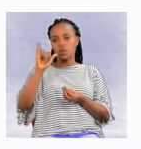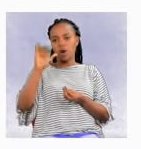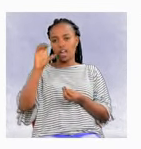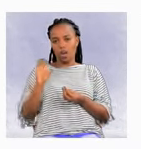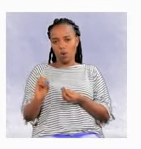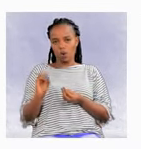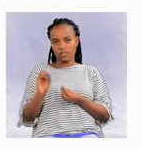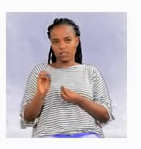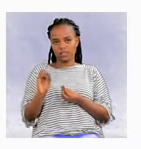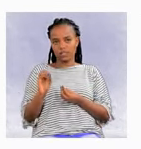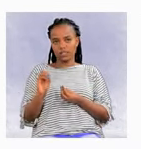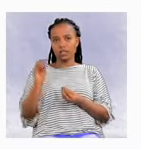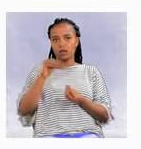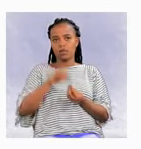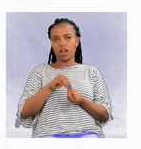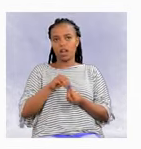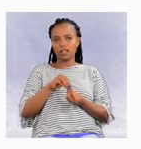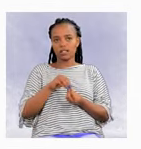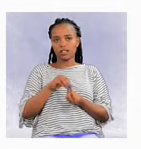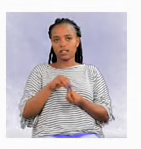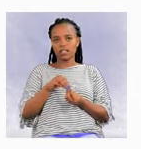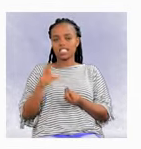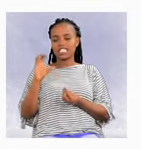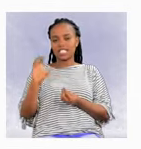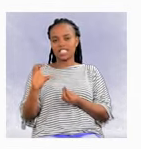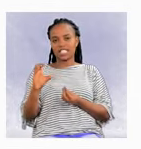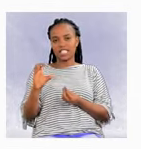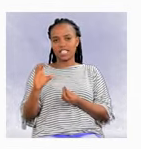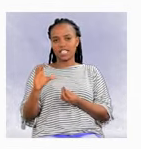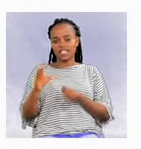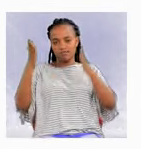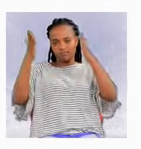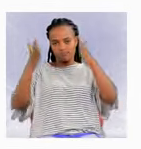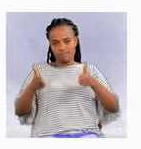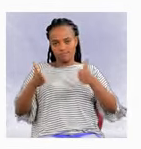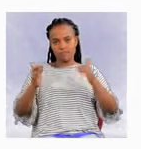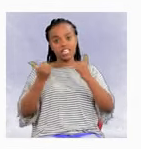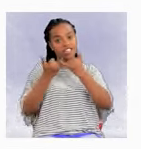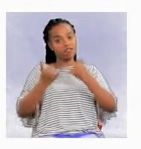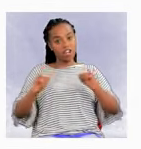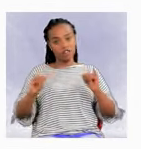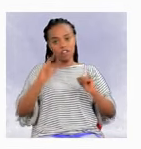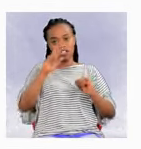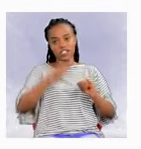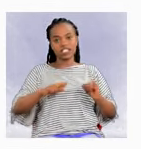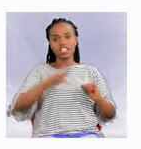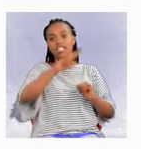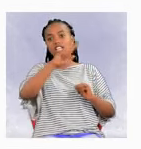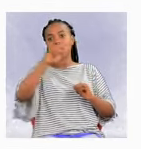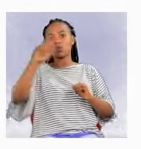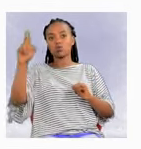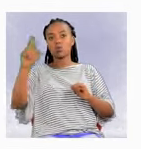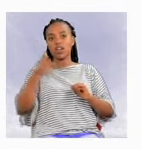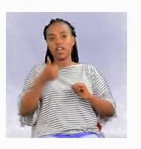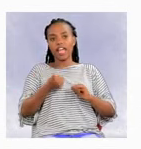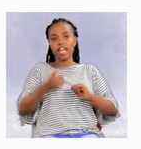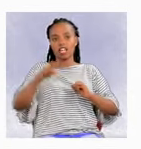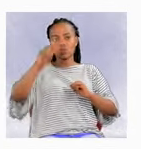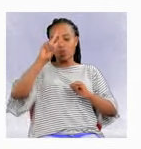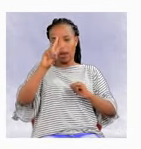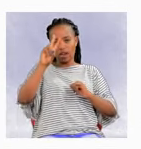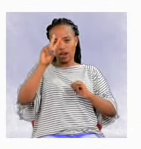by0 plus c divided by the square root of a